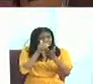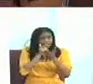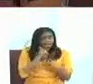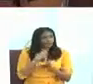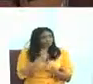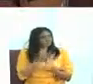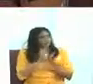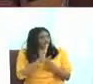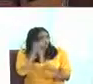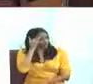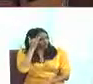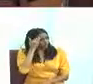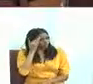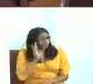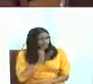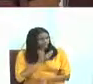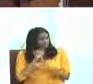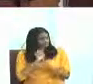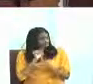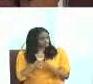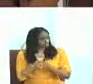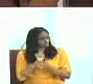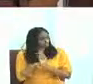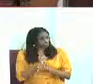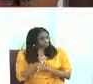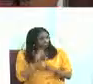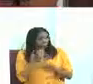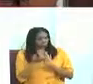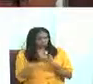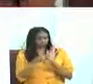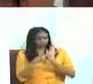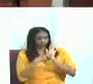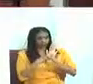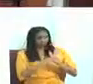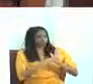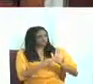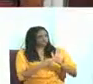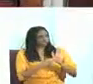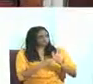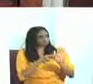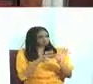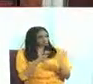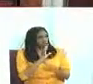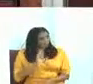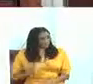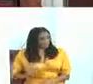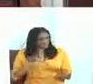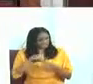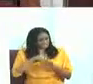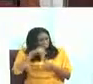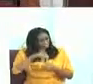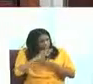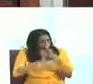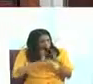of our duty to be the representatives of Christ in this world.